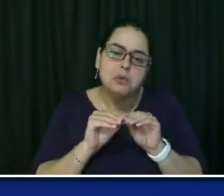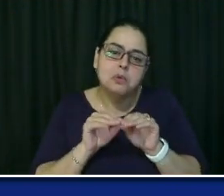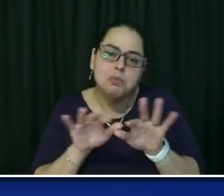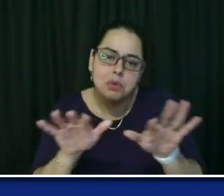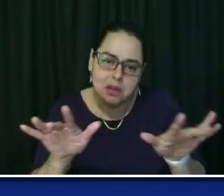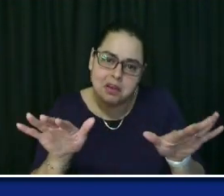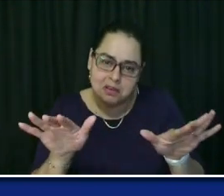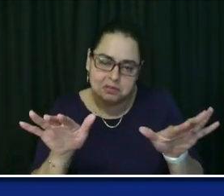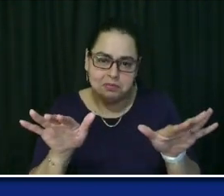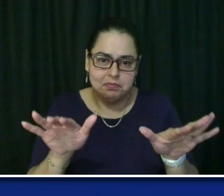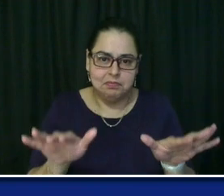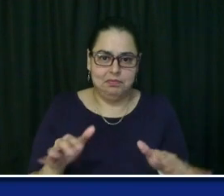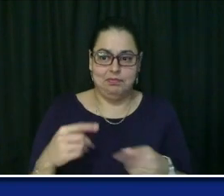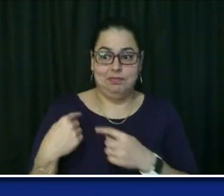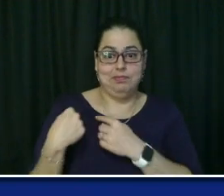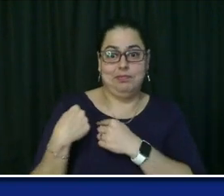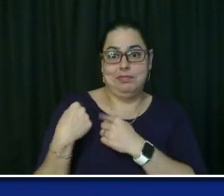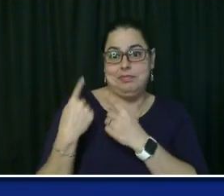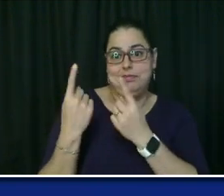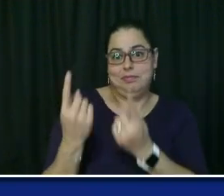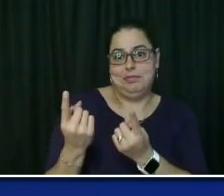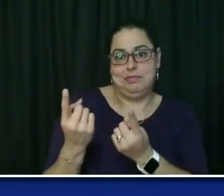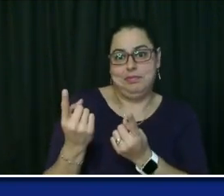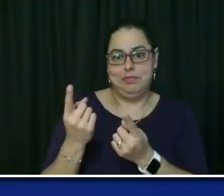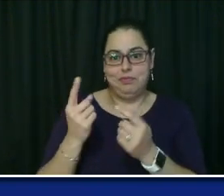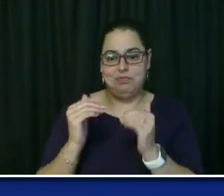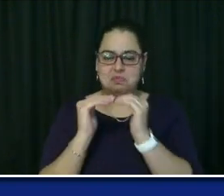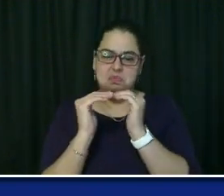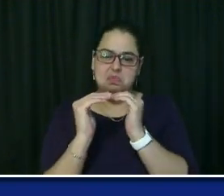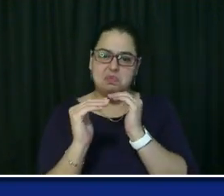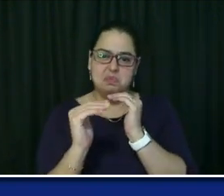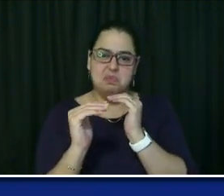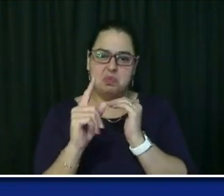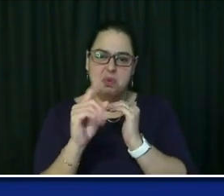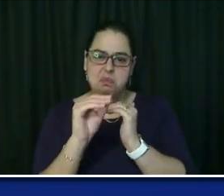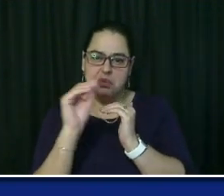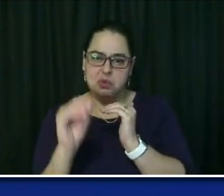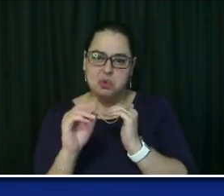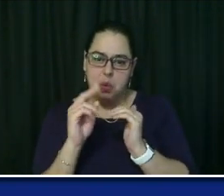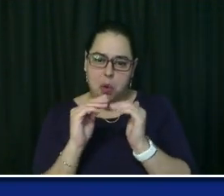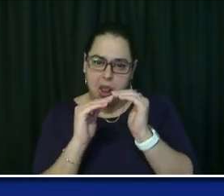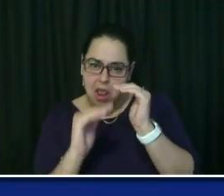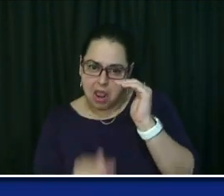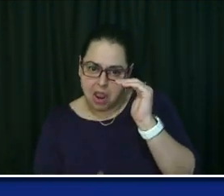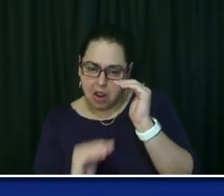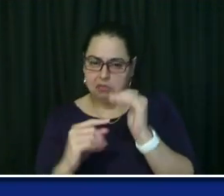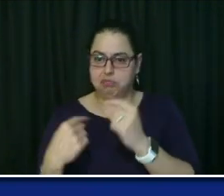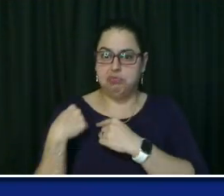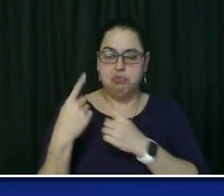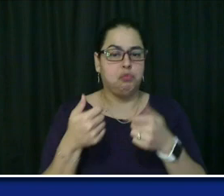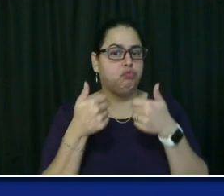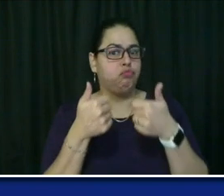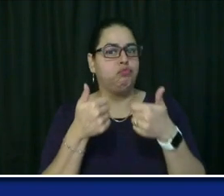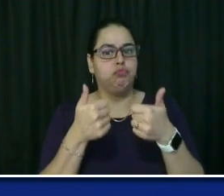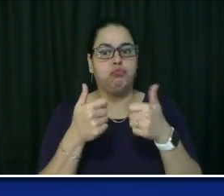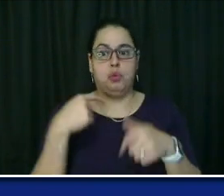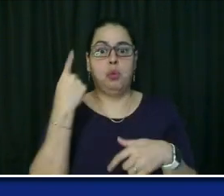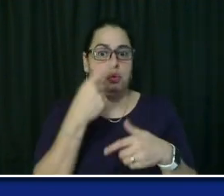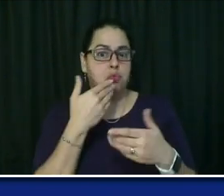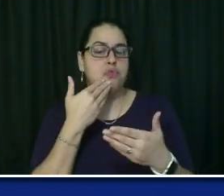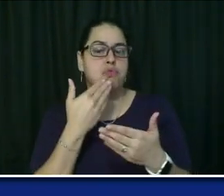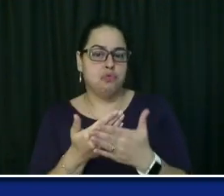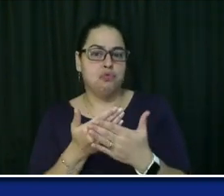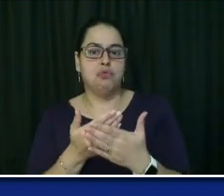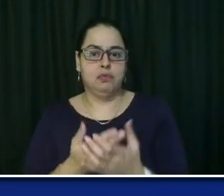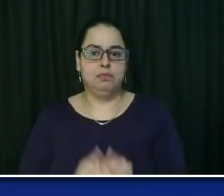above, slightly below infection rate. We think that is a good sign. We don't have a vaccine for this disease. We don't have an